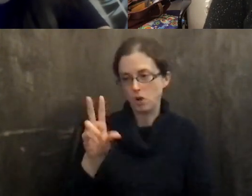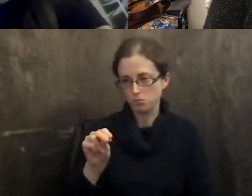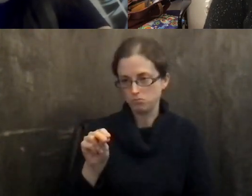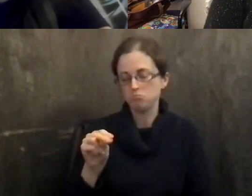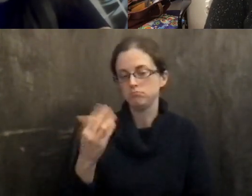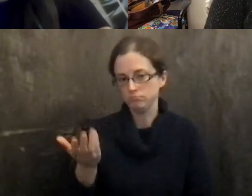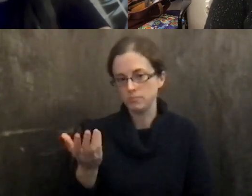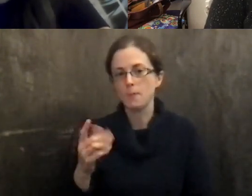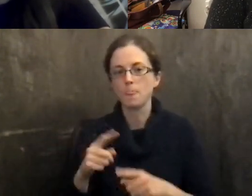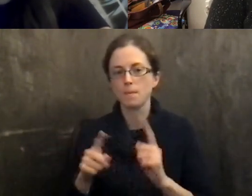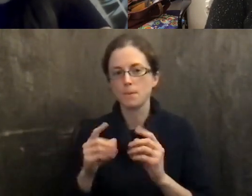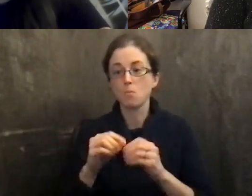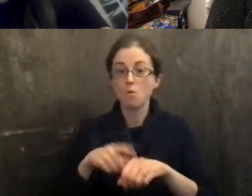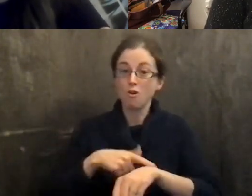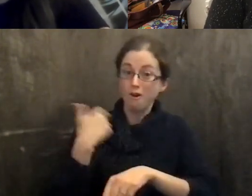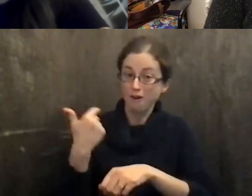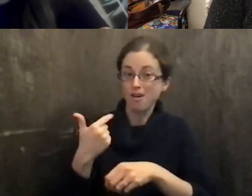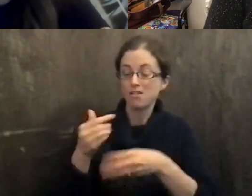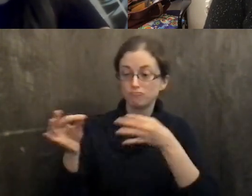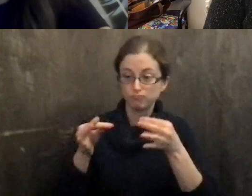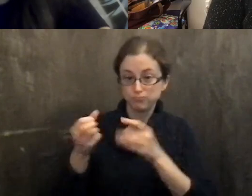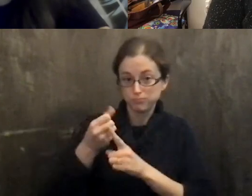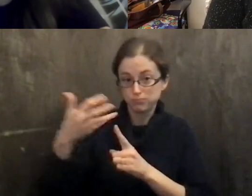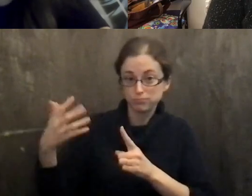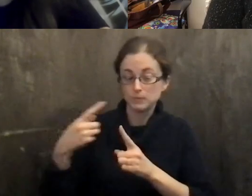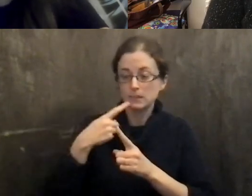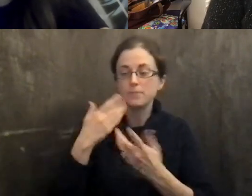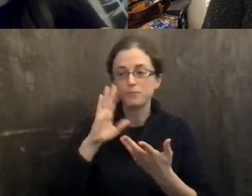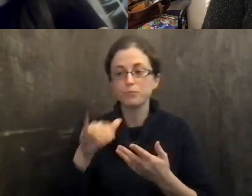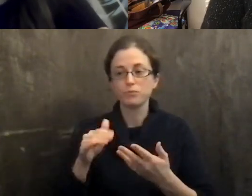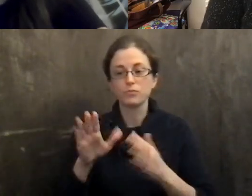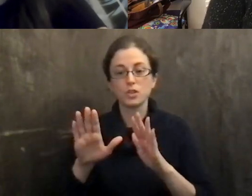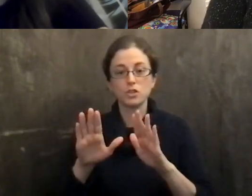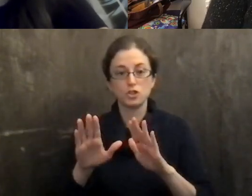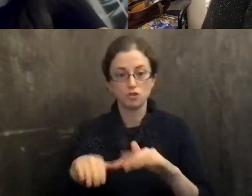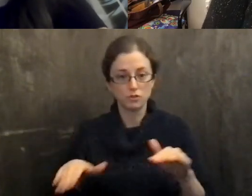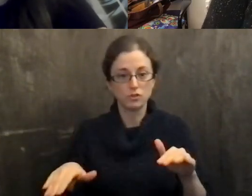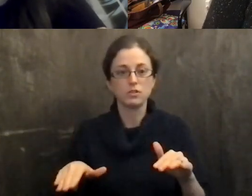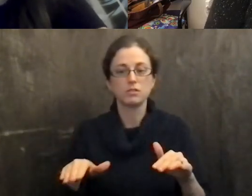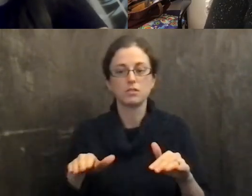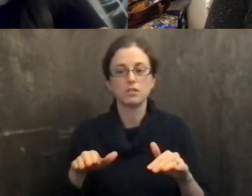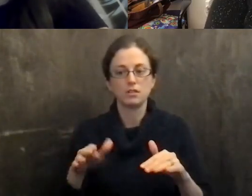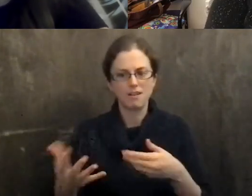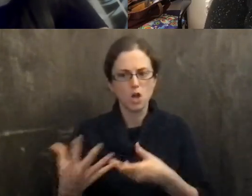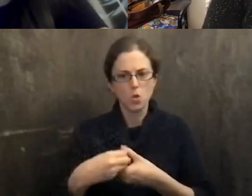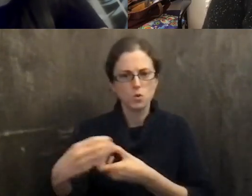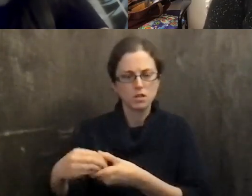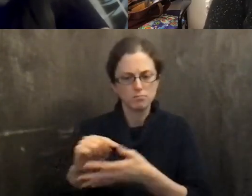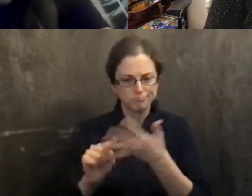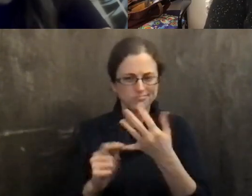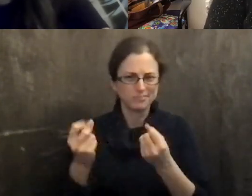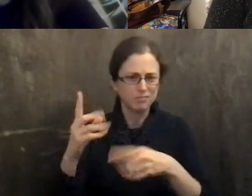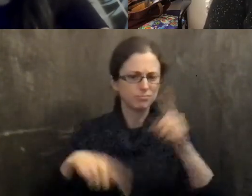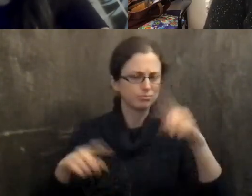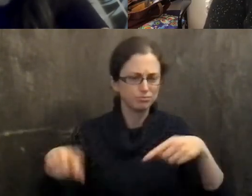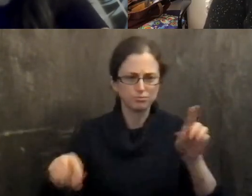that studies that are done in children volunteers do try to include children with developmental differences, including people with autism,